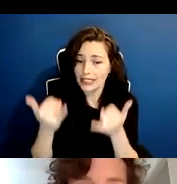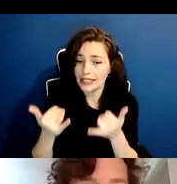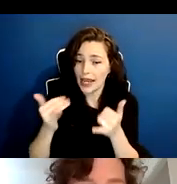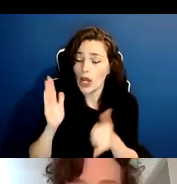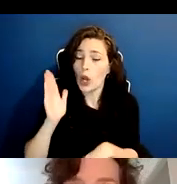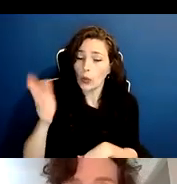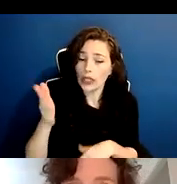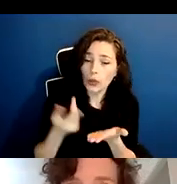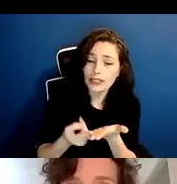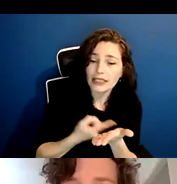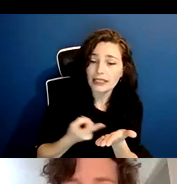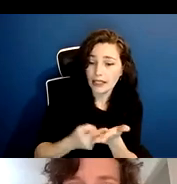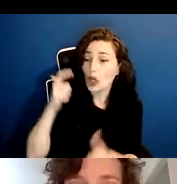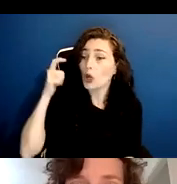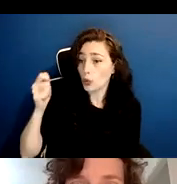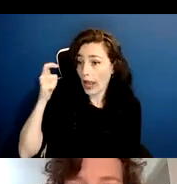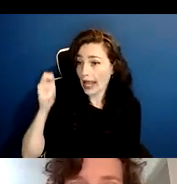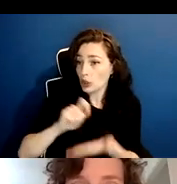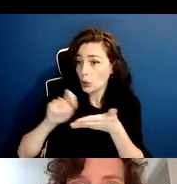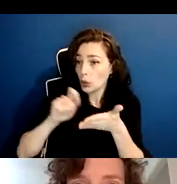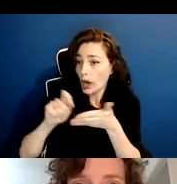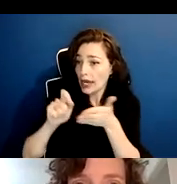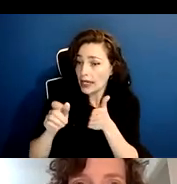going to cover not only grant writing, but really,